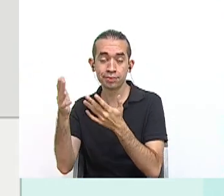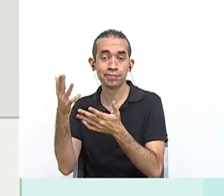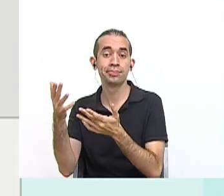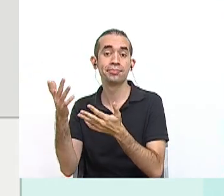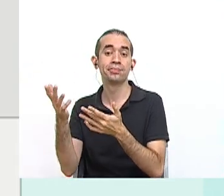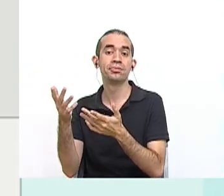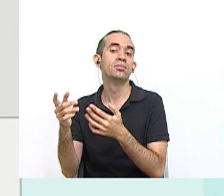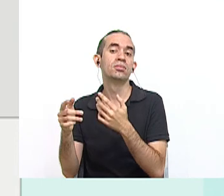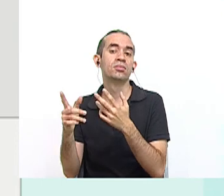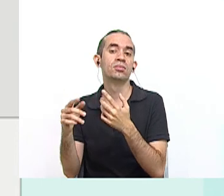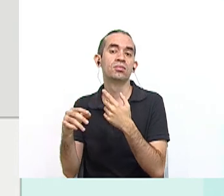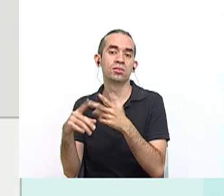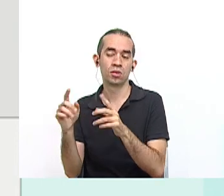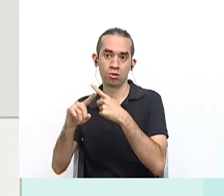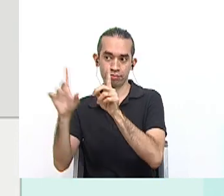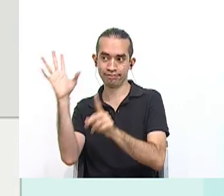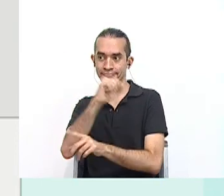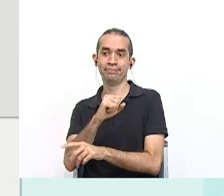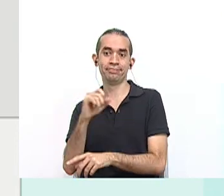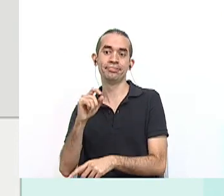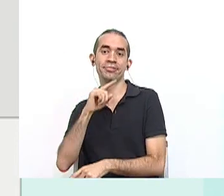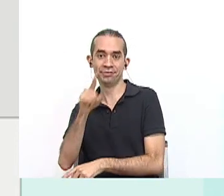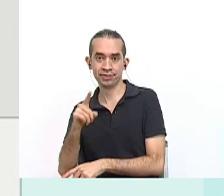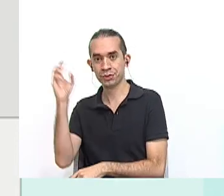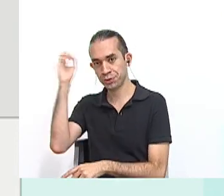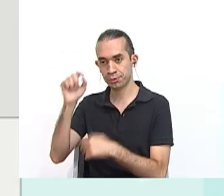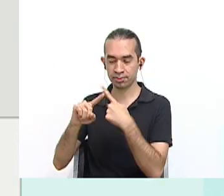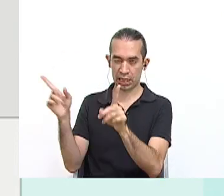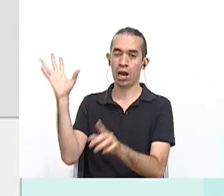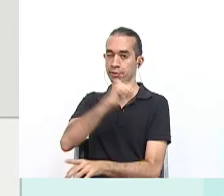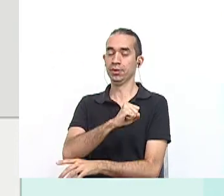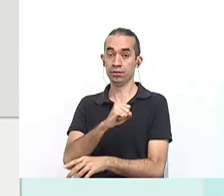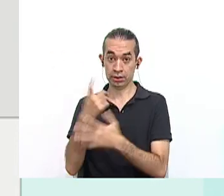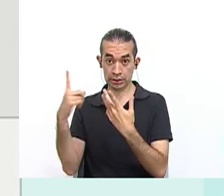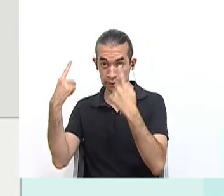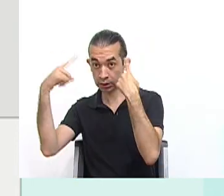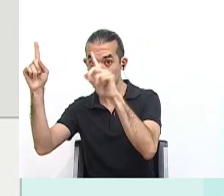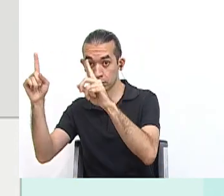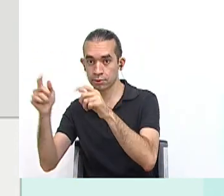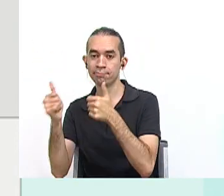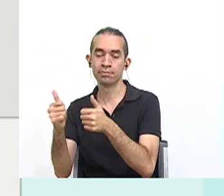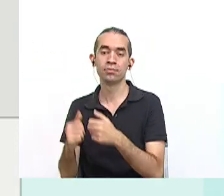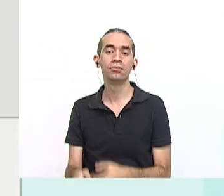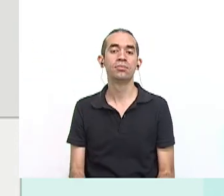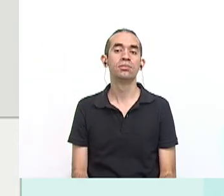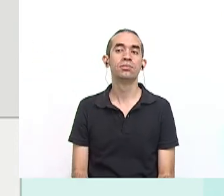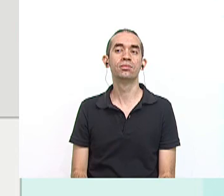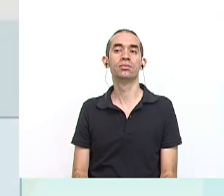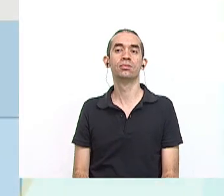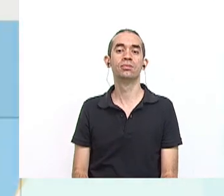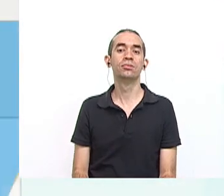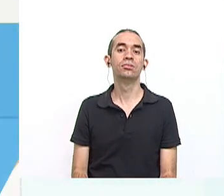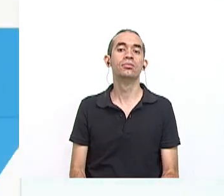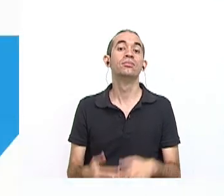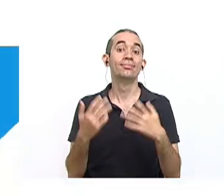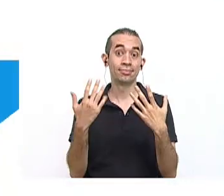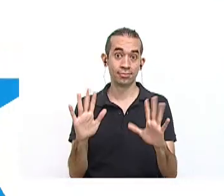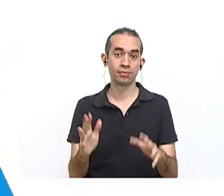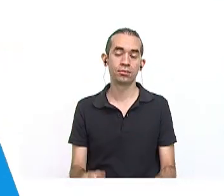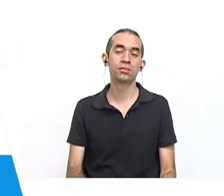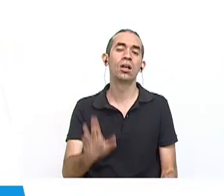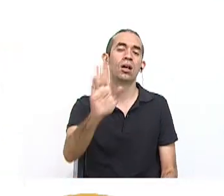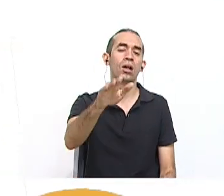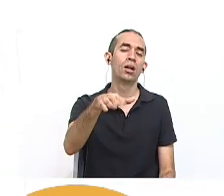or differentiate them, opinions from facts? Yes? Okay. So, now, one more